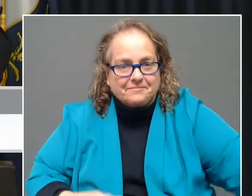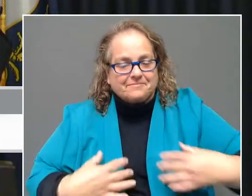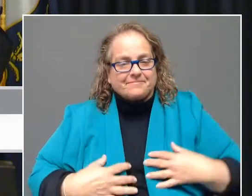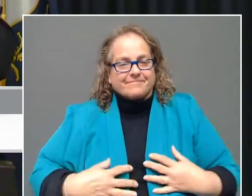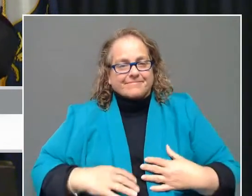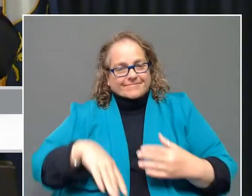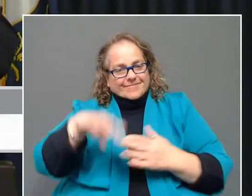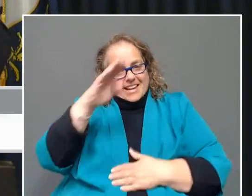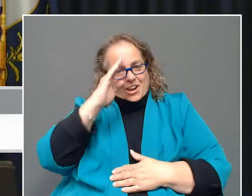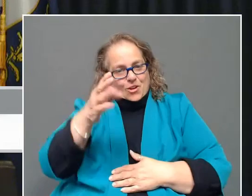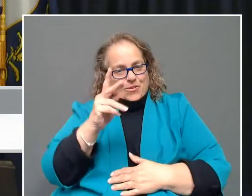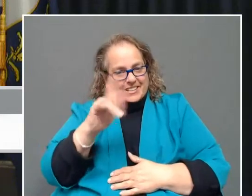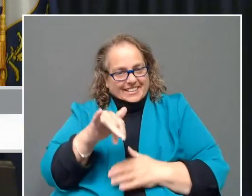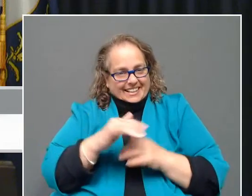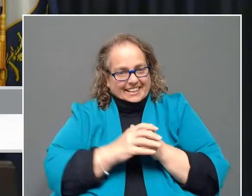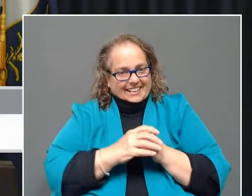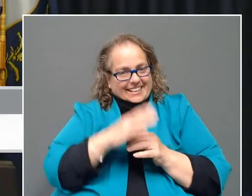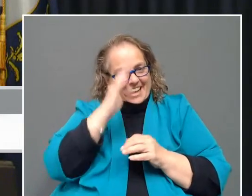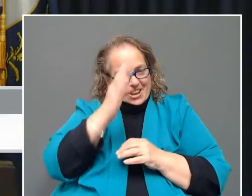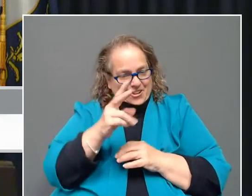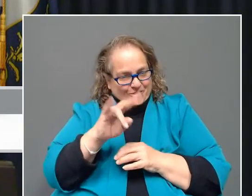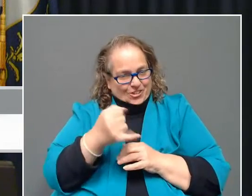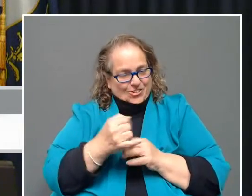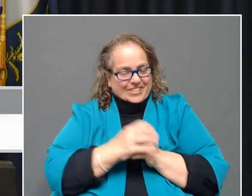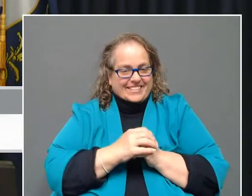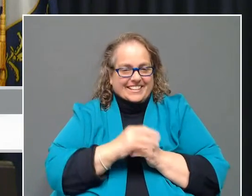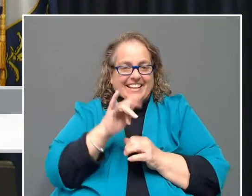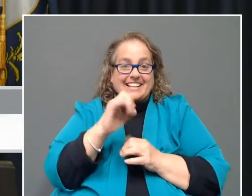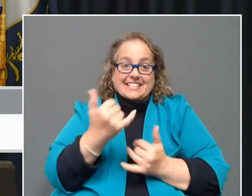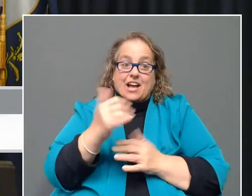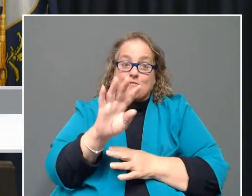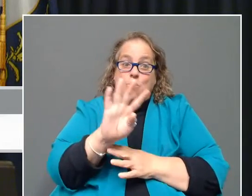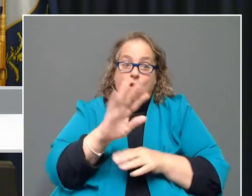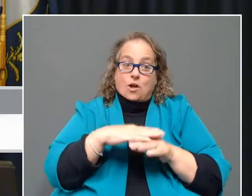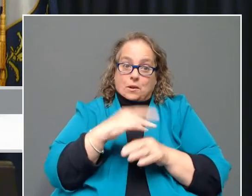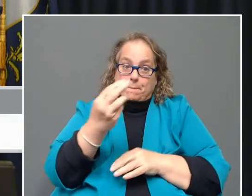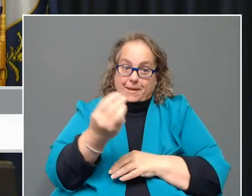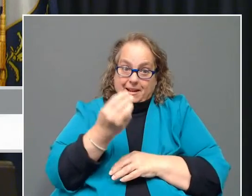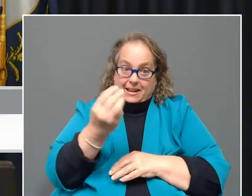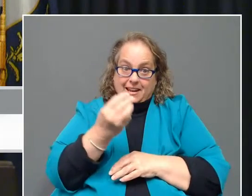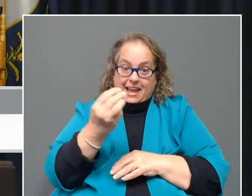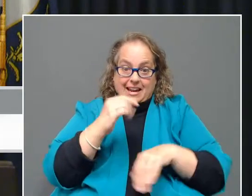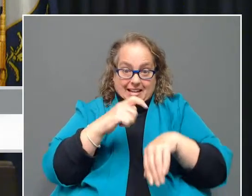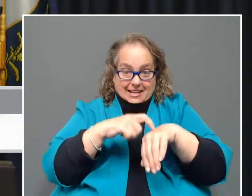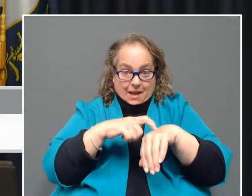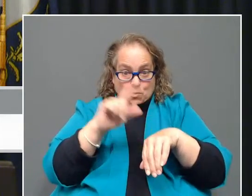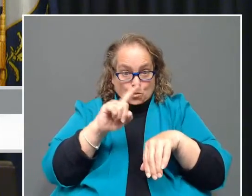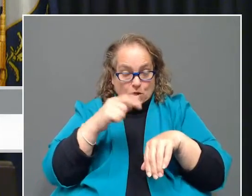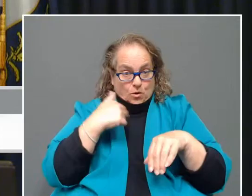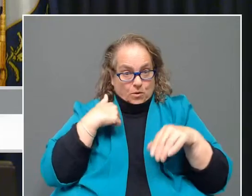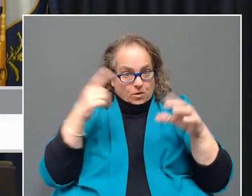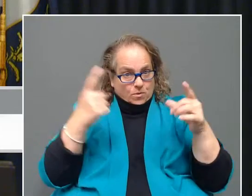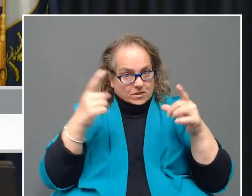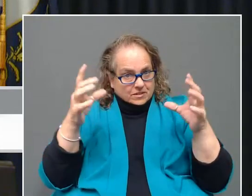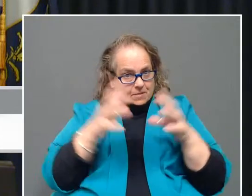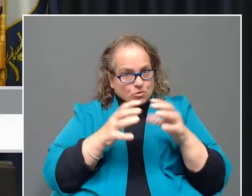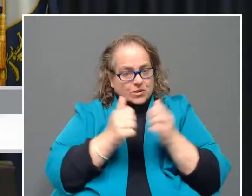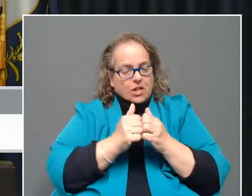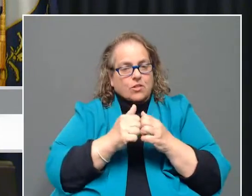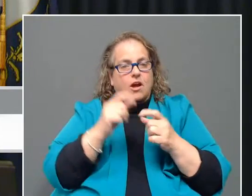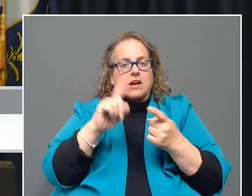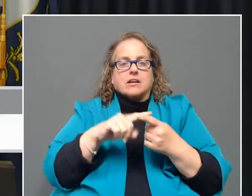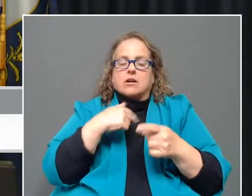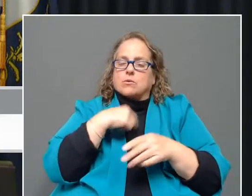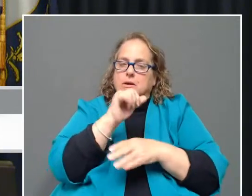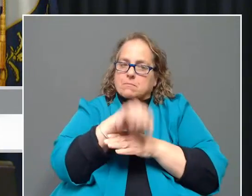Hello, Kentucky. Hello, Virginia. It is 4 o'clock on Monday, a time we come together until we fully beat this virus